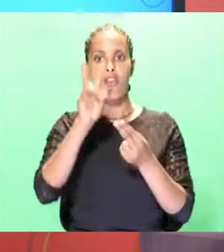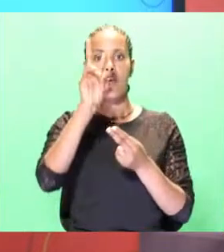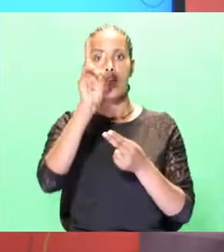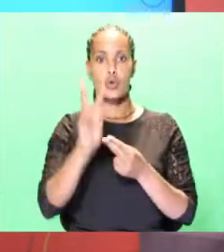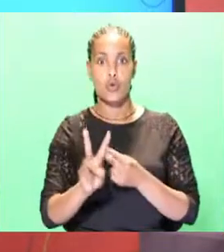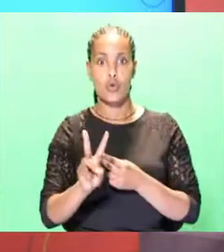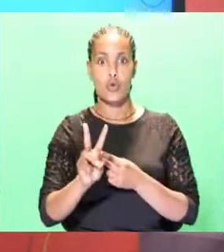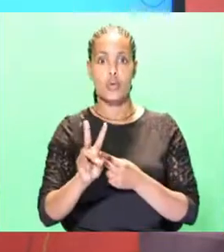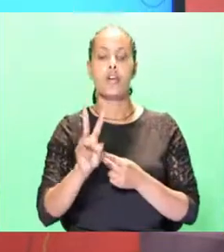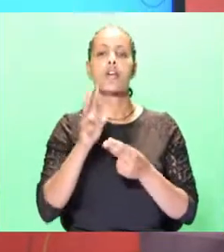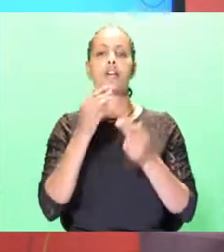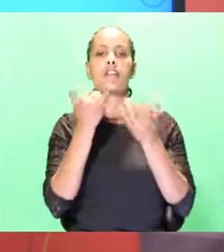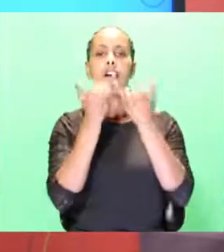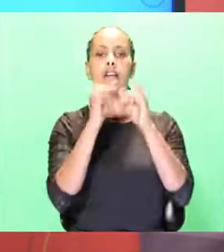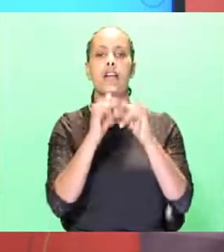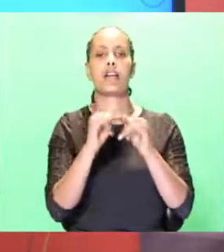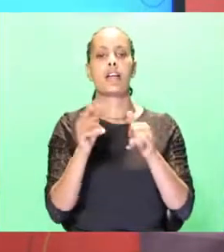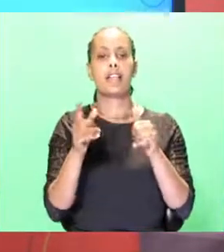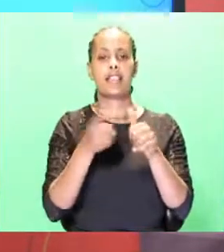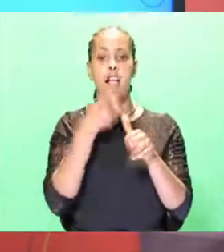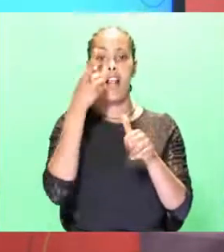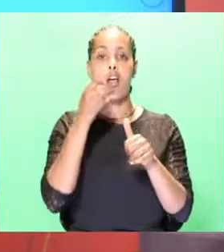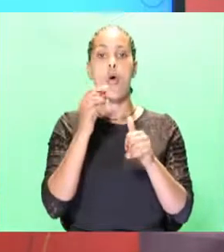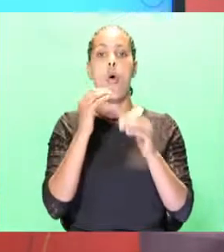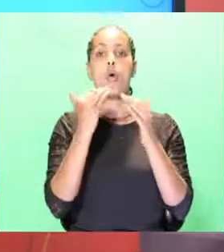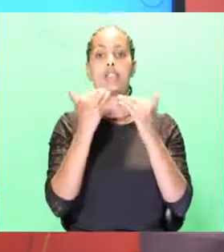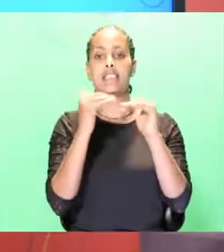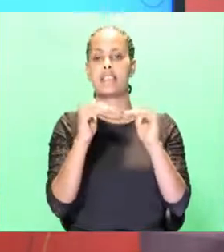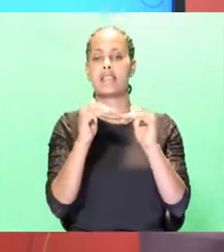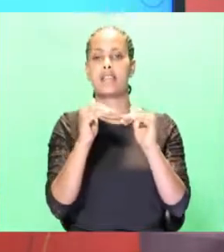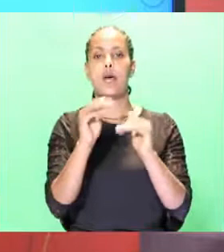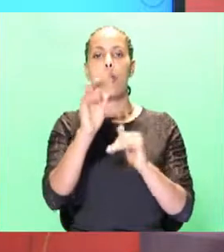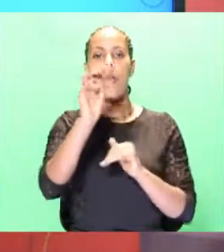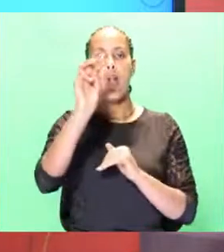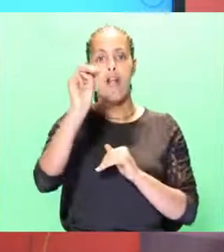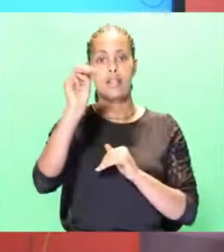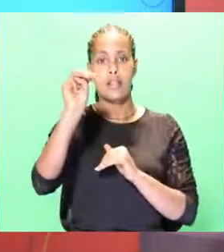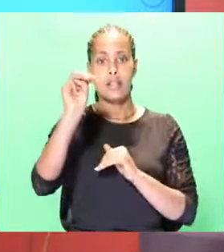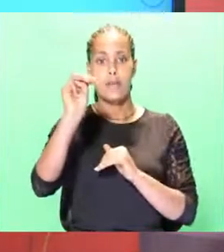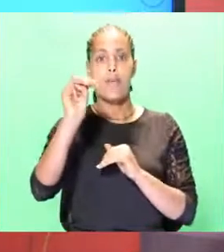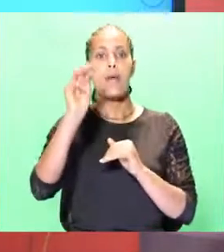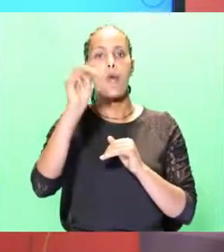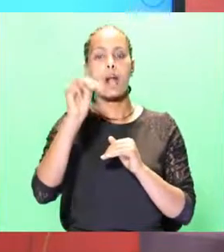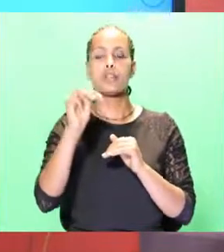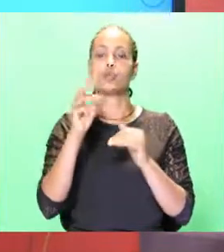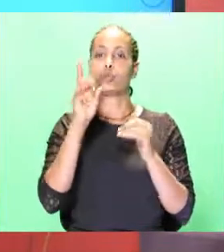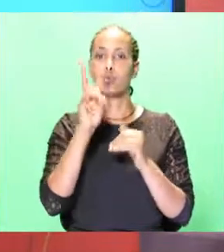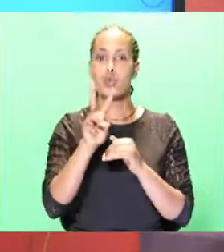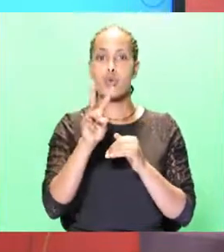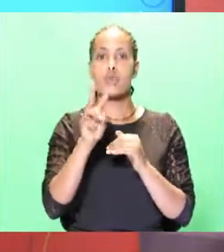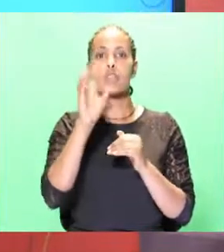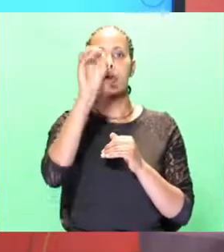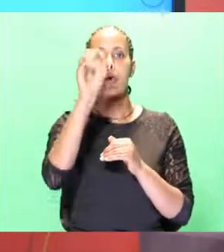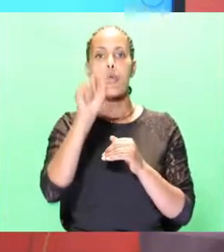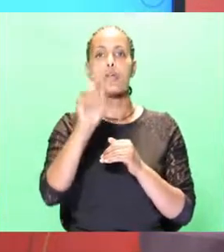V2 divided by initial concentration, initial molarity. Molarity 2 is